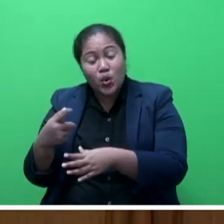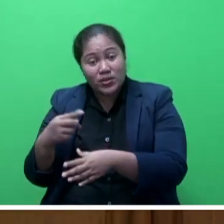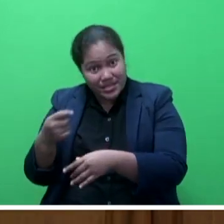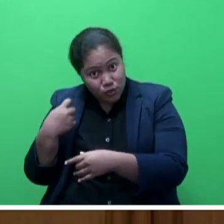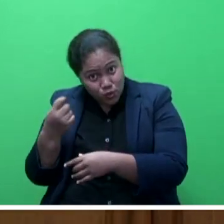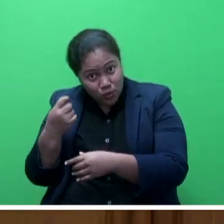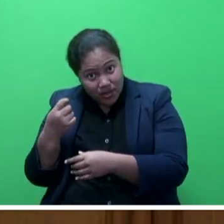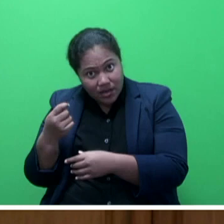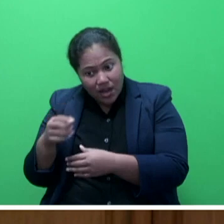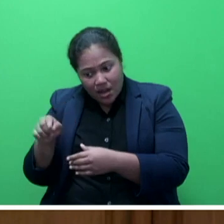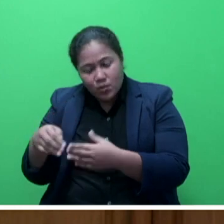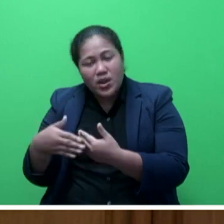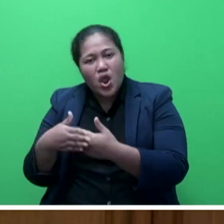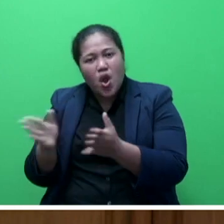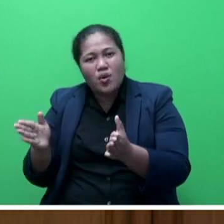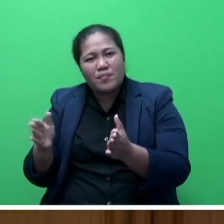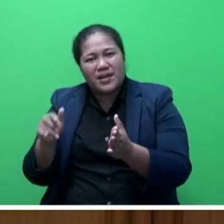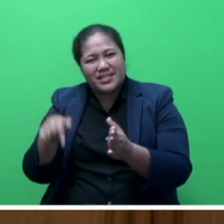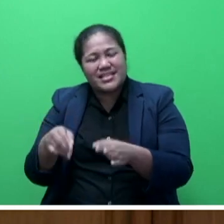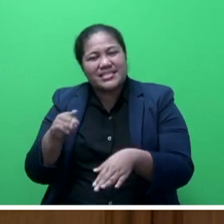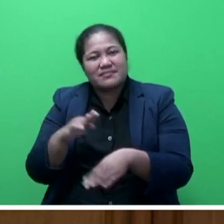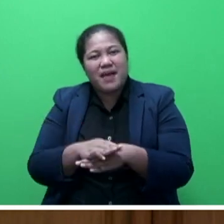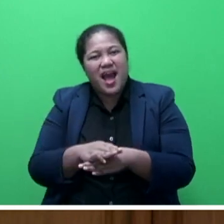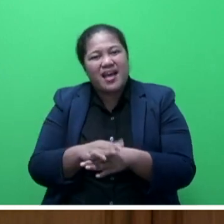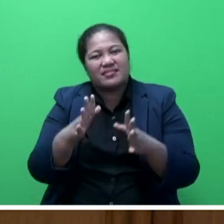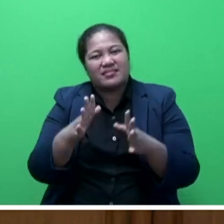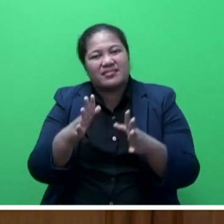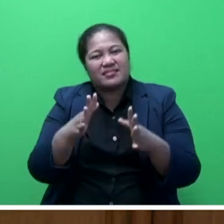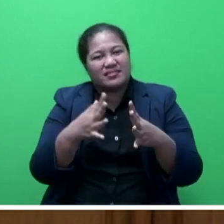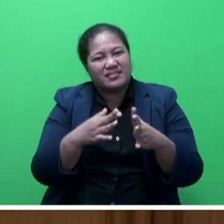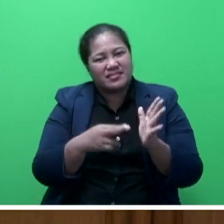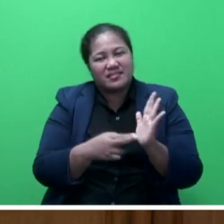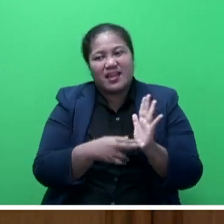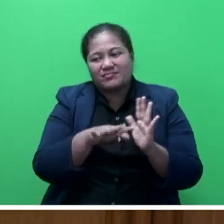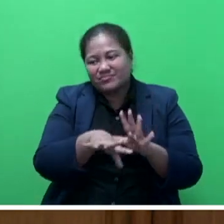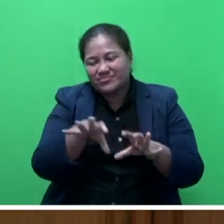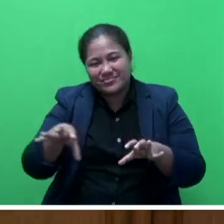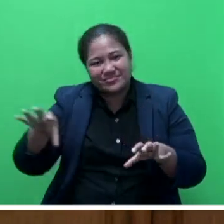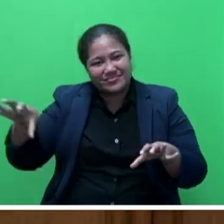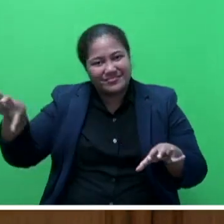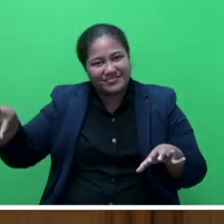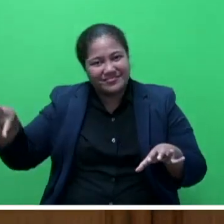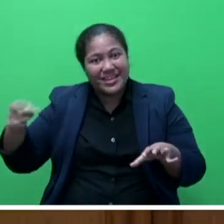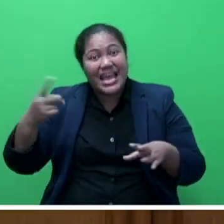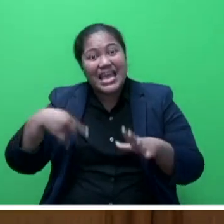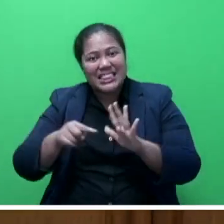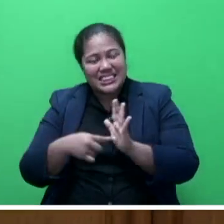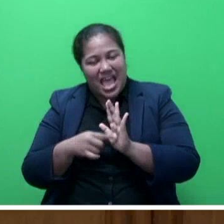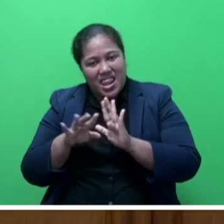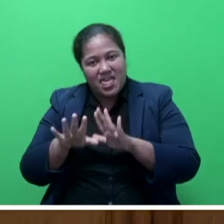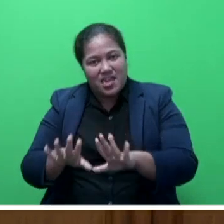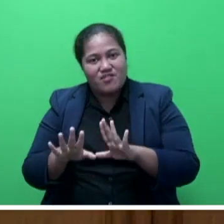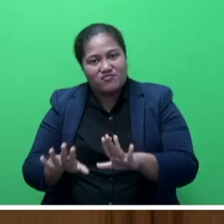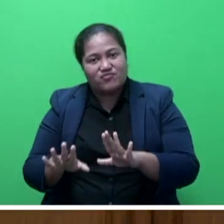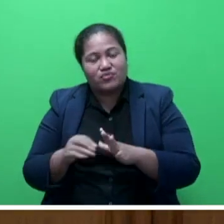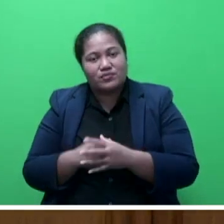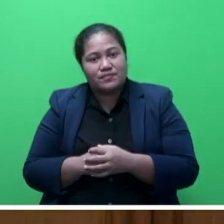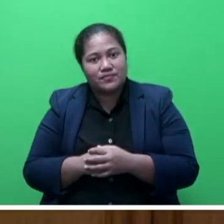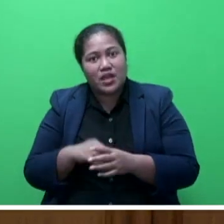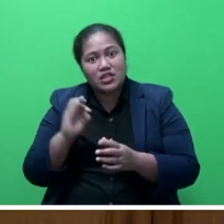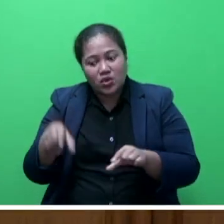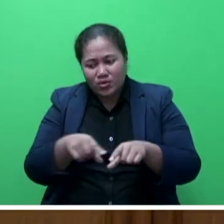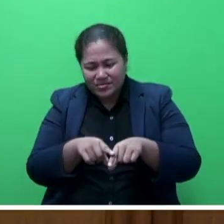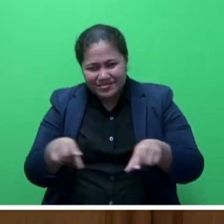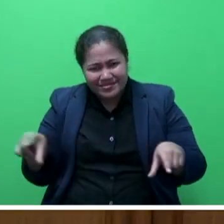month at Naivakavau, Waidoka, and Atila in the province of Thailand. The brackish shrimp